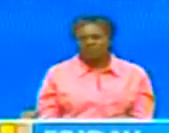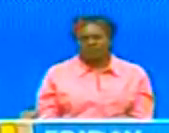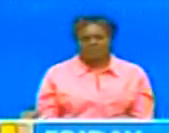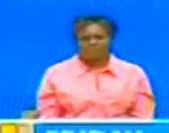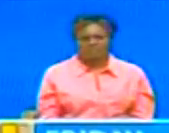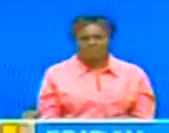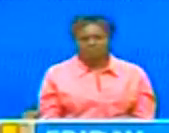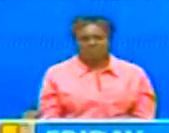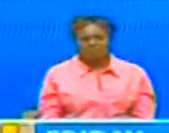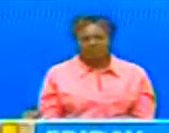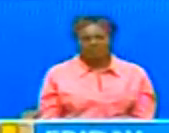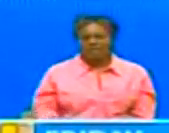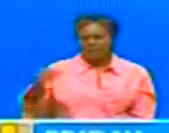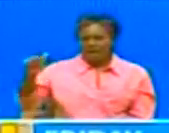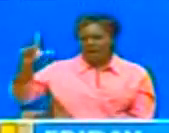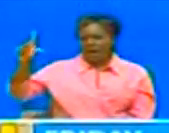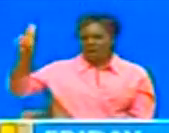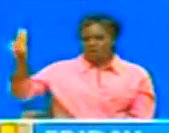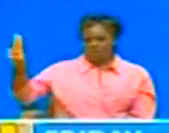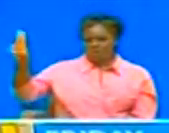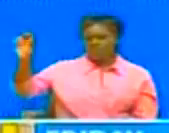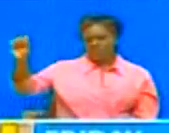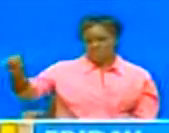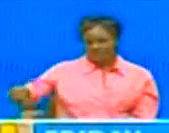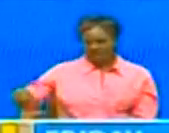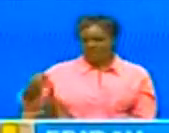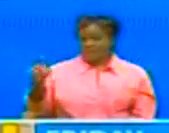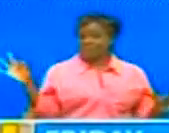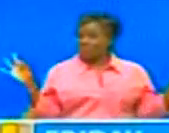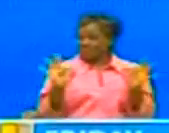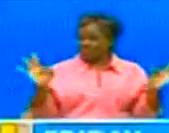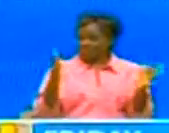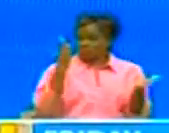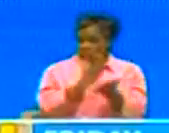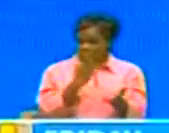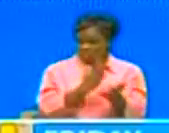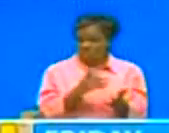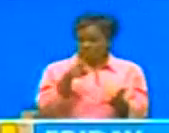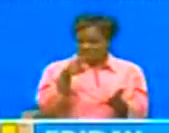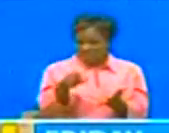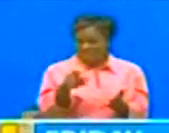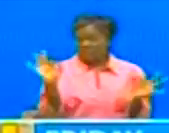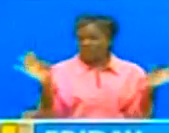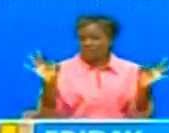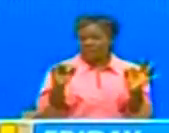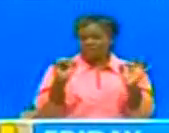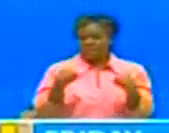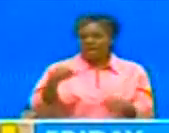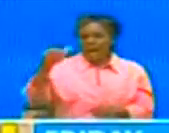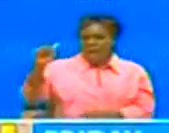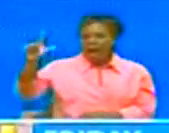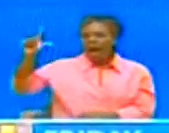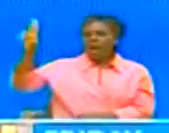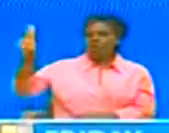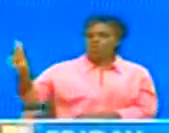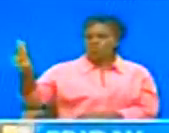Aluminium. There you are. Aluminium. Yes. That's a surprise, Willis. I'm sure that should have been a surprise word.